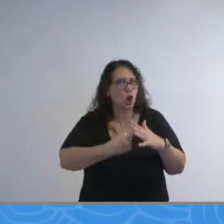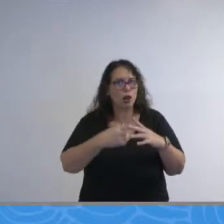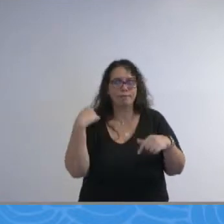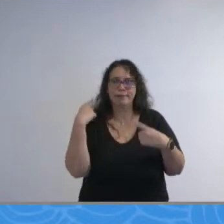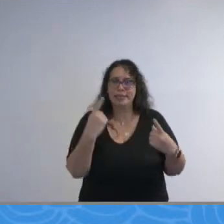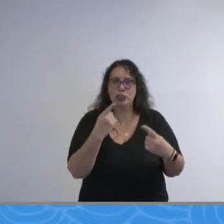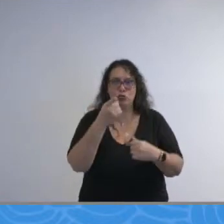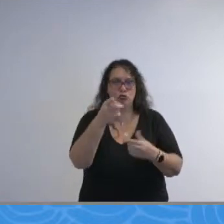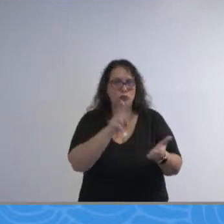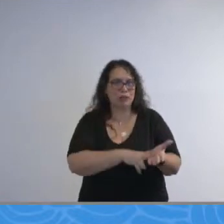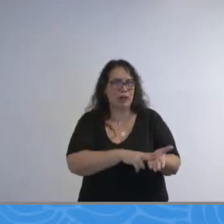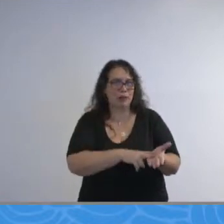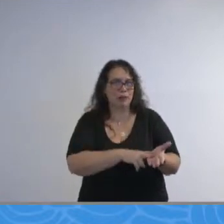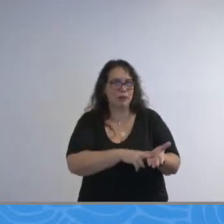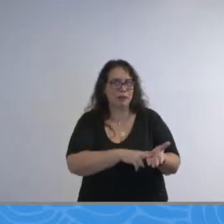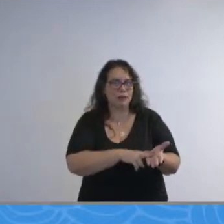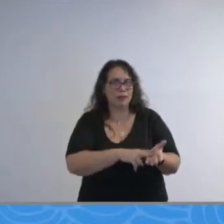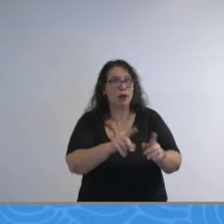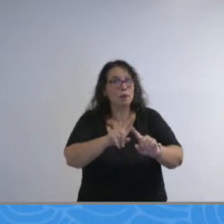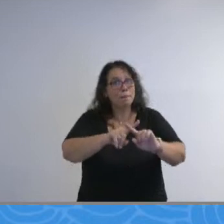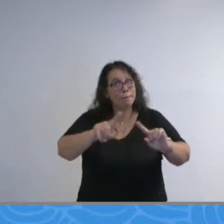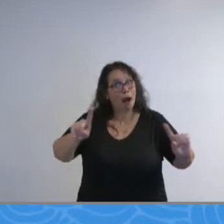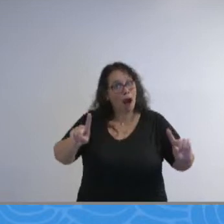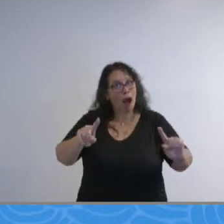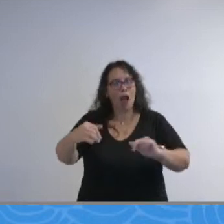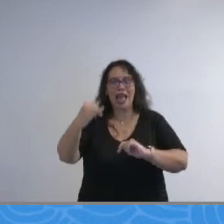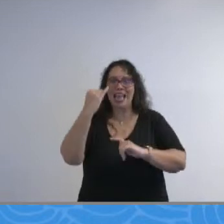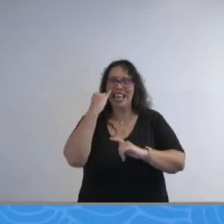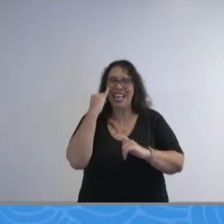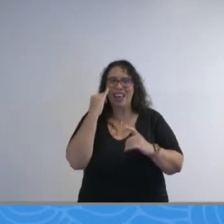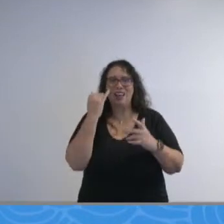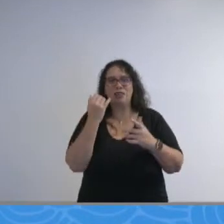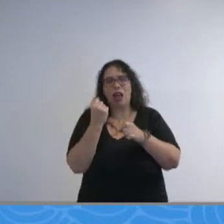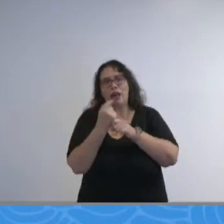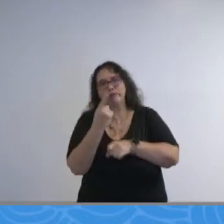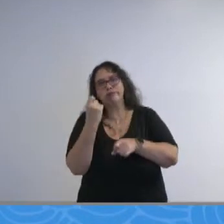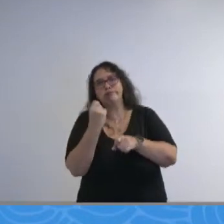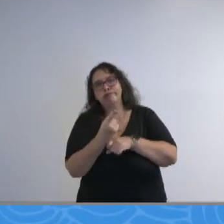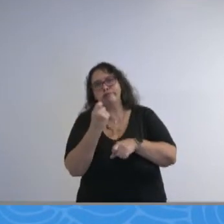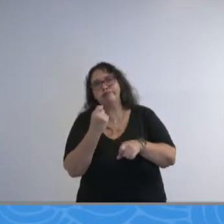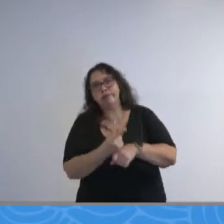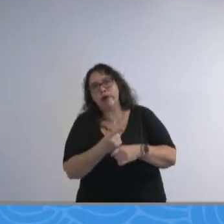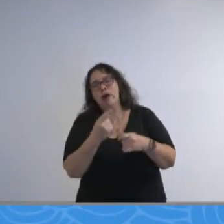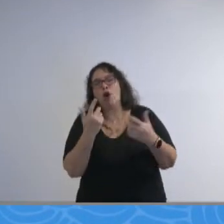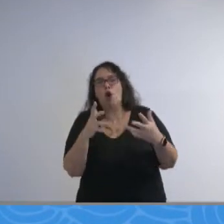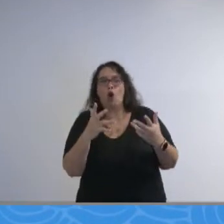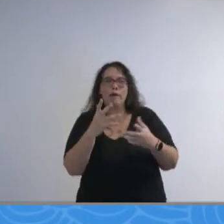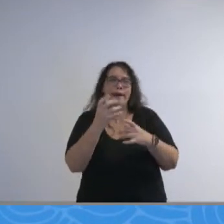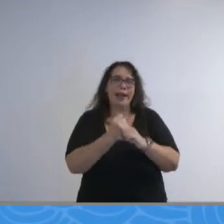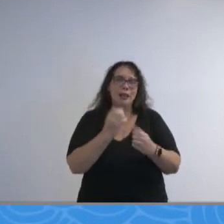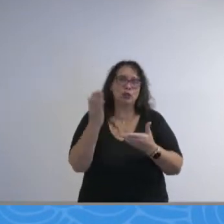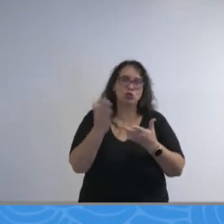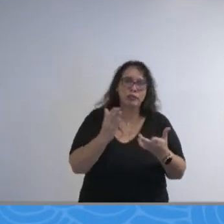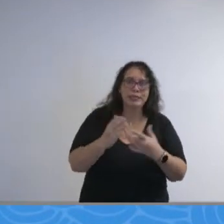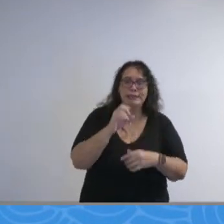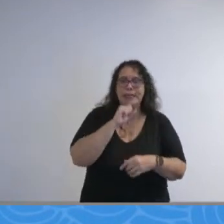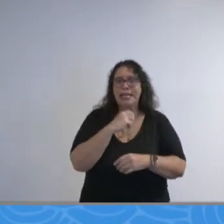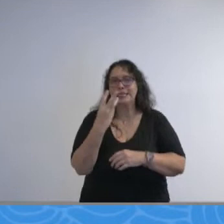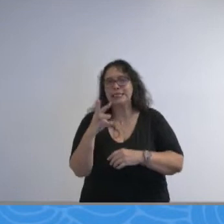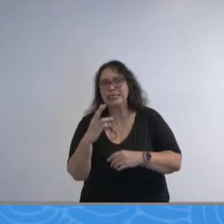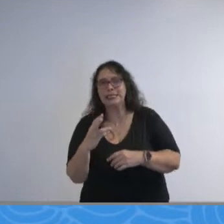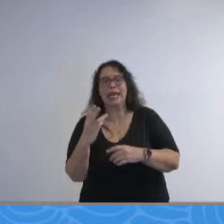On the other hand, if your child is already receiving services, let's say they're 16 years old, been receiving